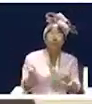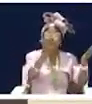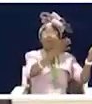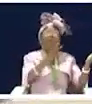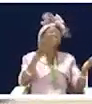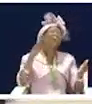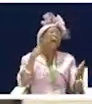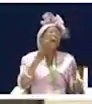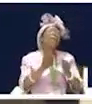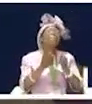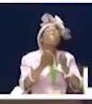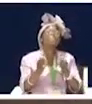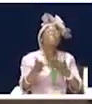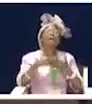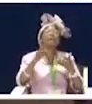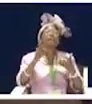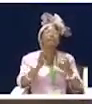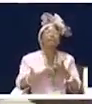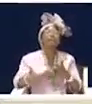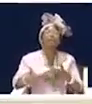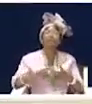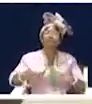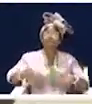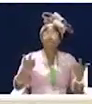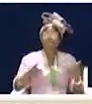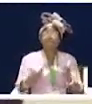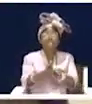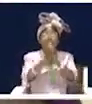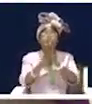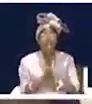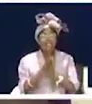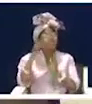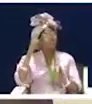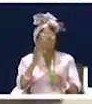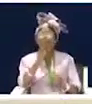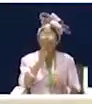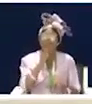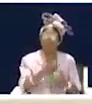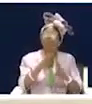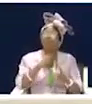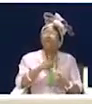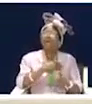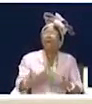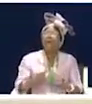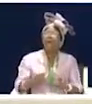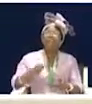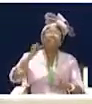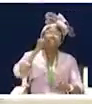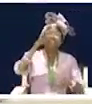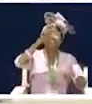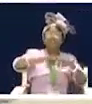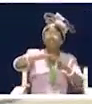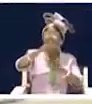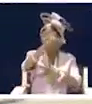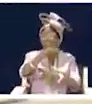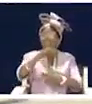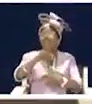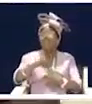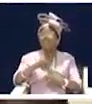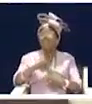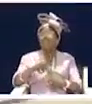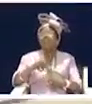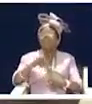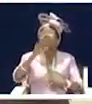And as we are coming in today, I told her, you are coming in today to have your permanent healing. And I know as she's seated there, 22